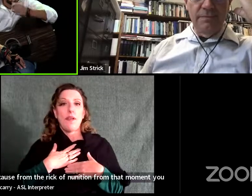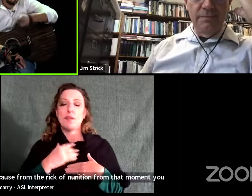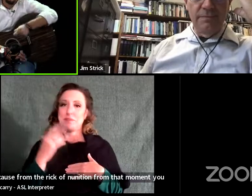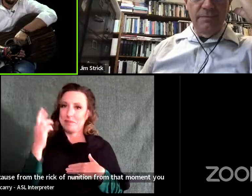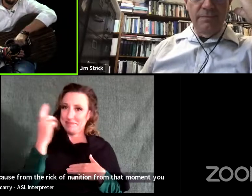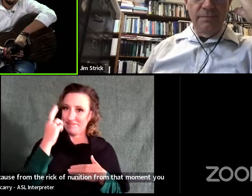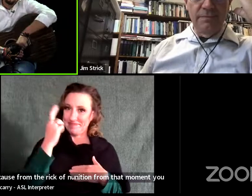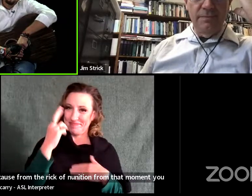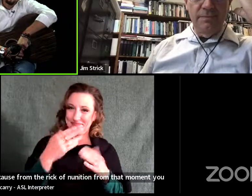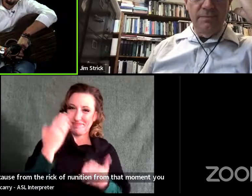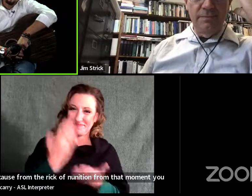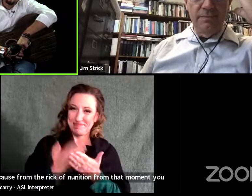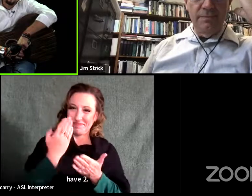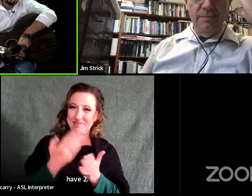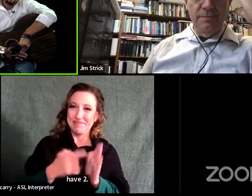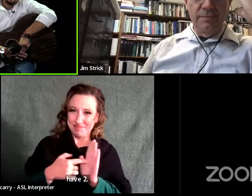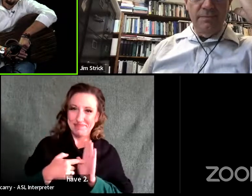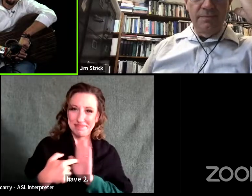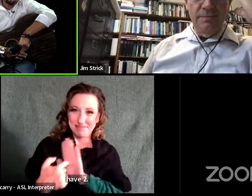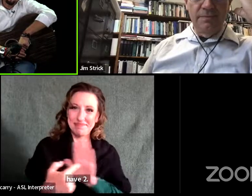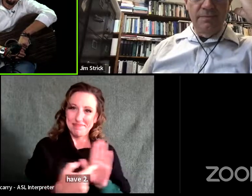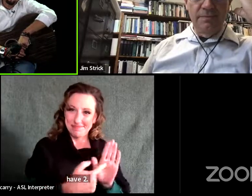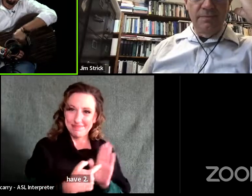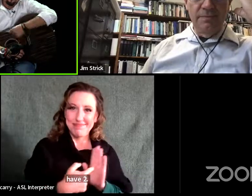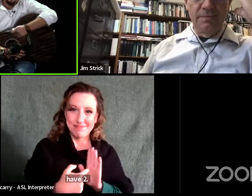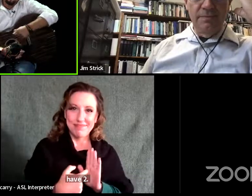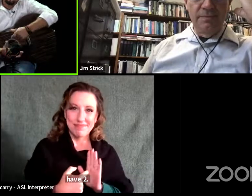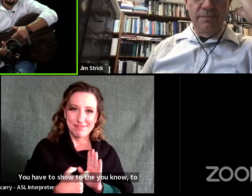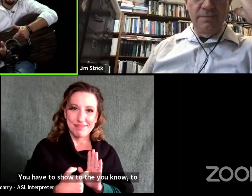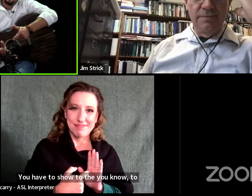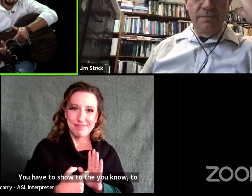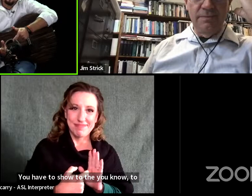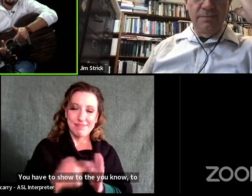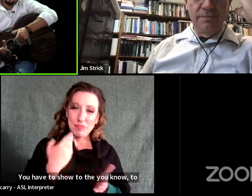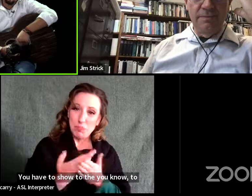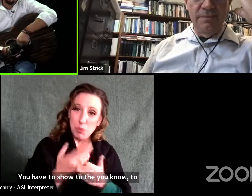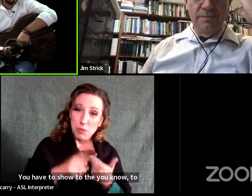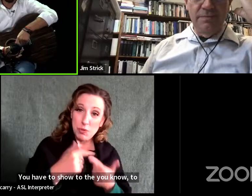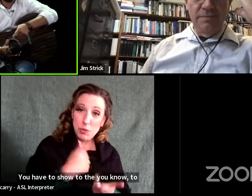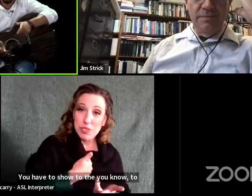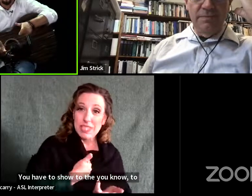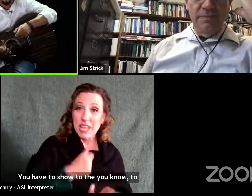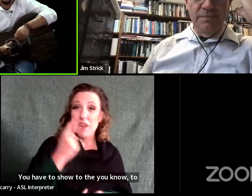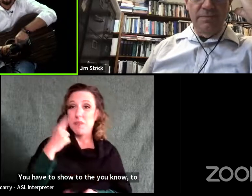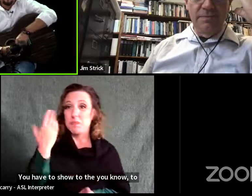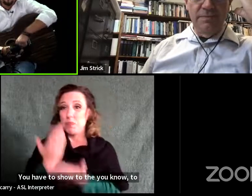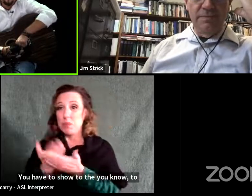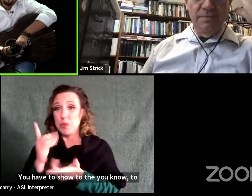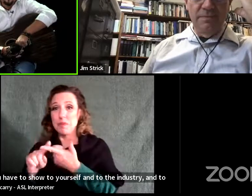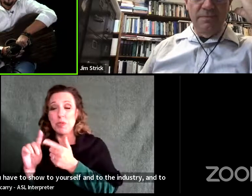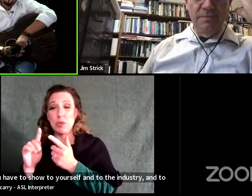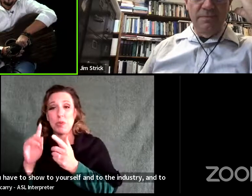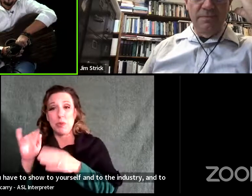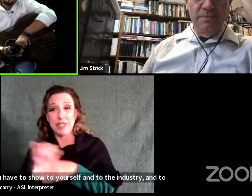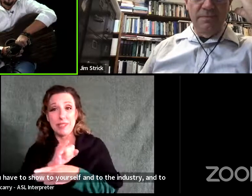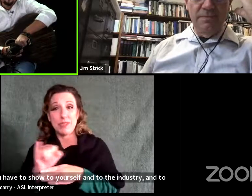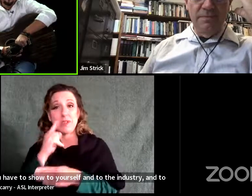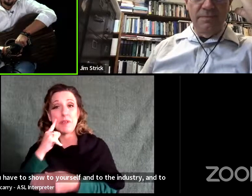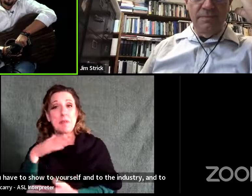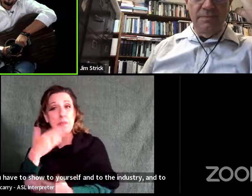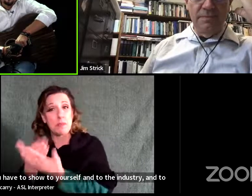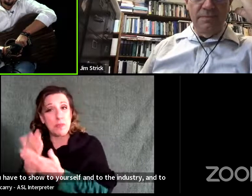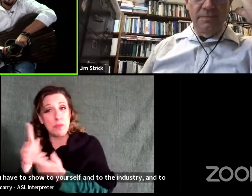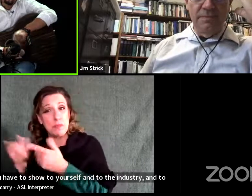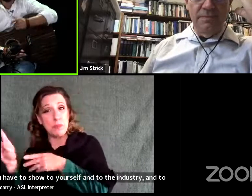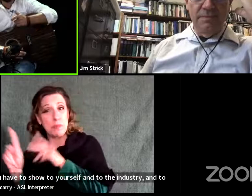you have to show to the to yourself and to the industry and to the people that you